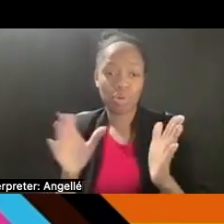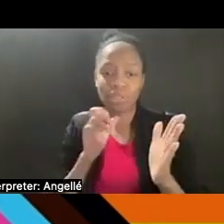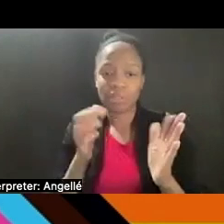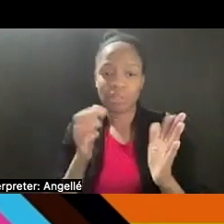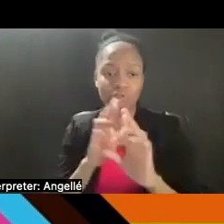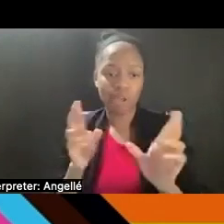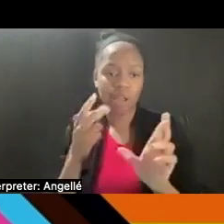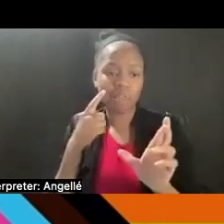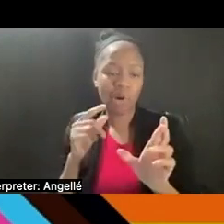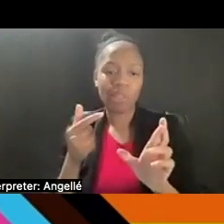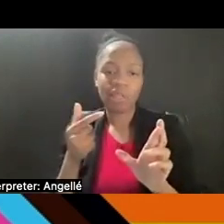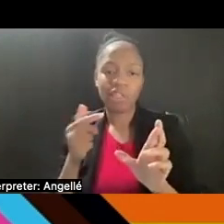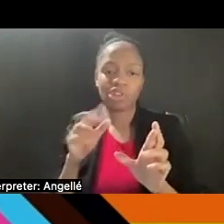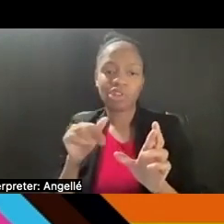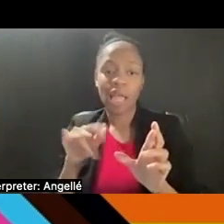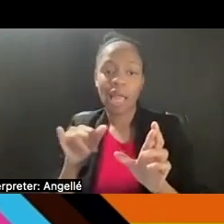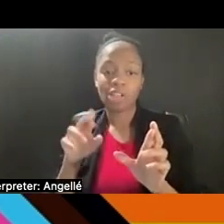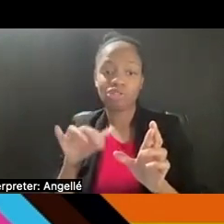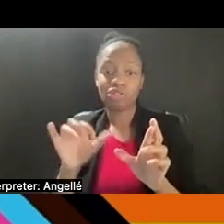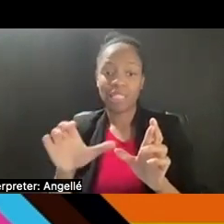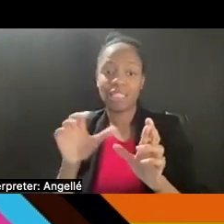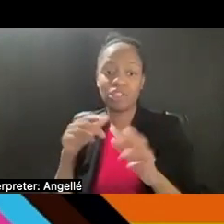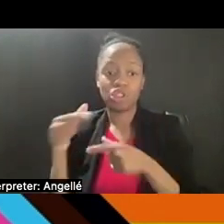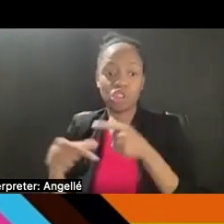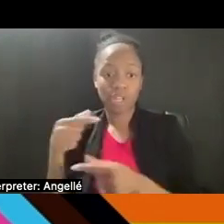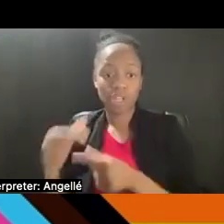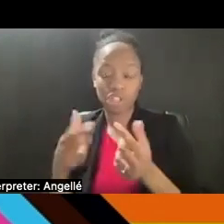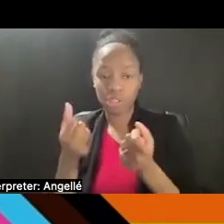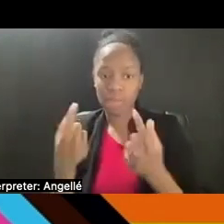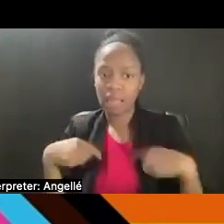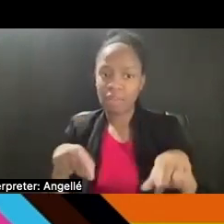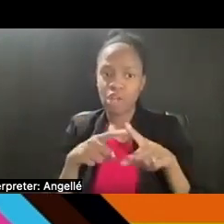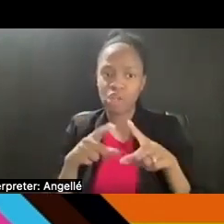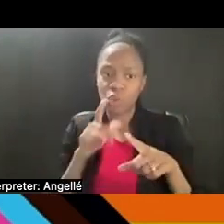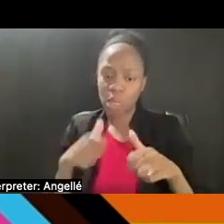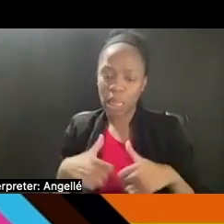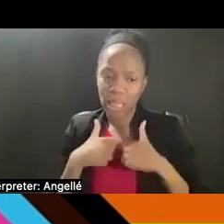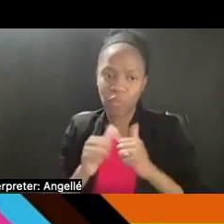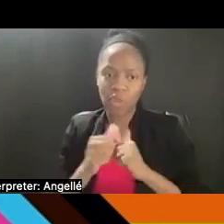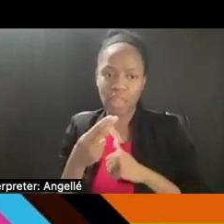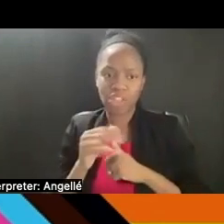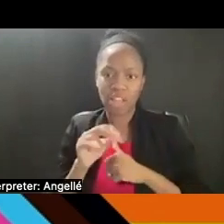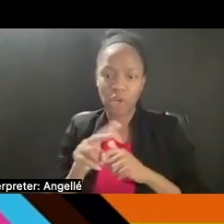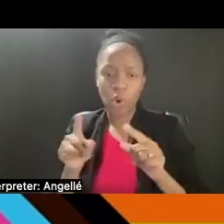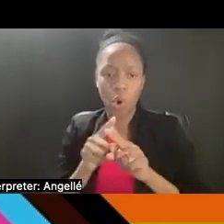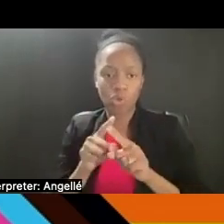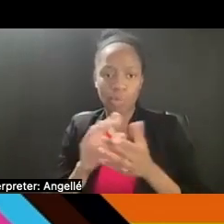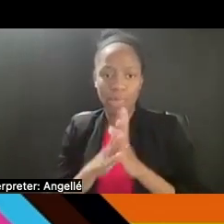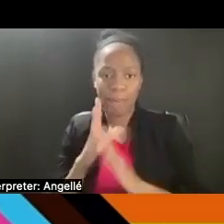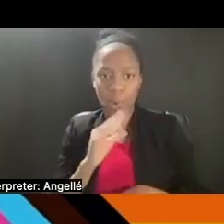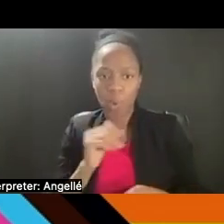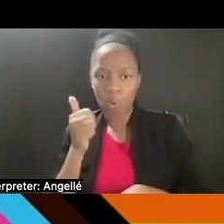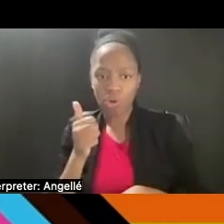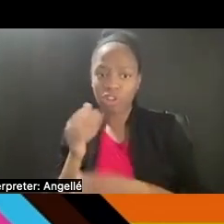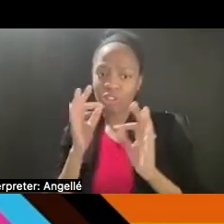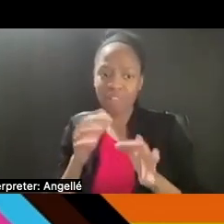the geriatric generation. And then there's so many of us who live with HIV who are also aging. They're definitely not ready for us.